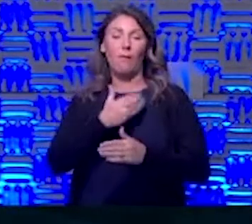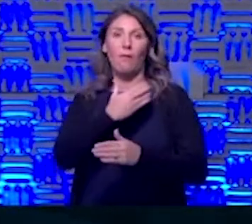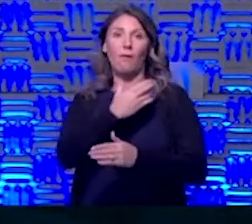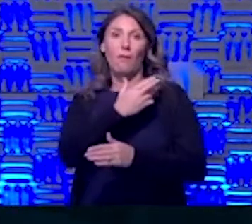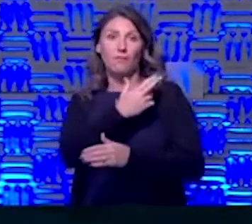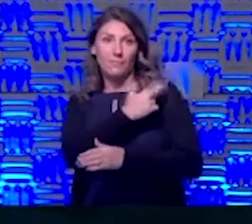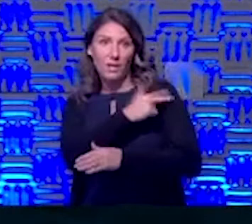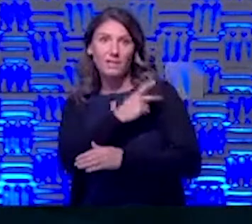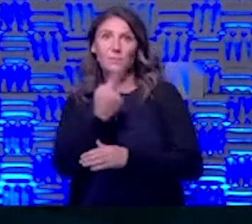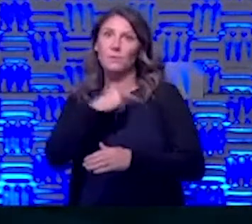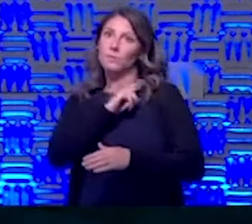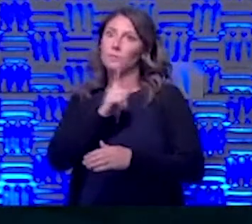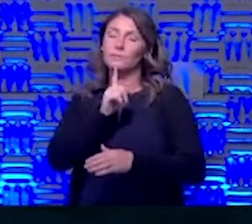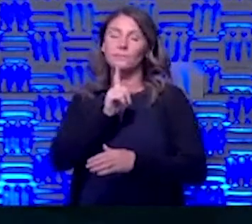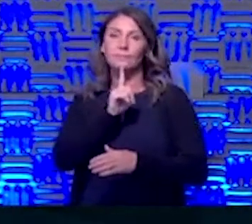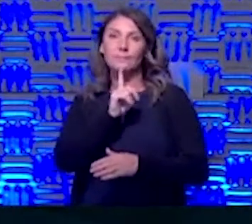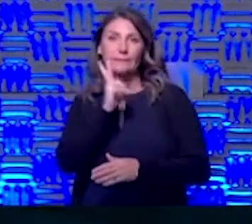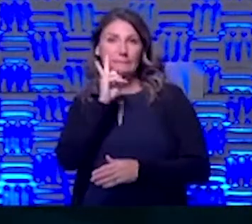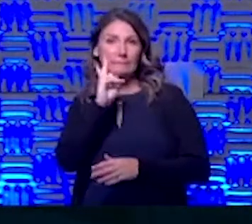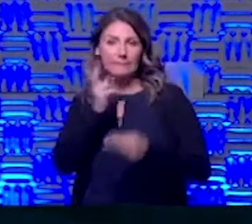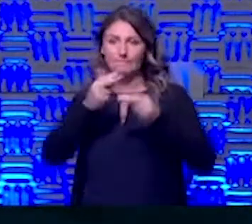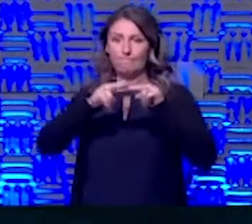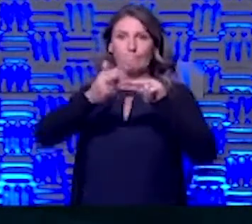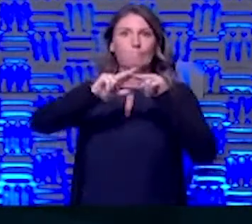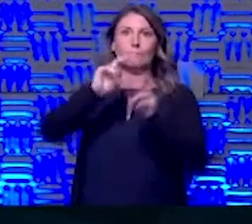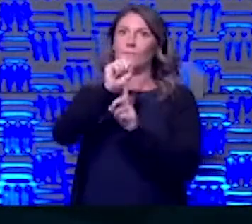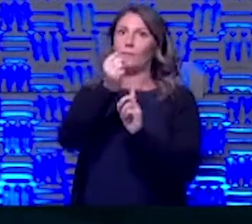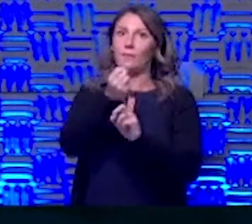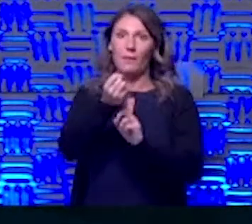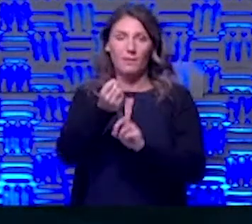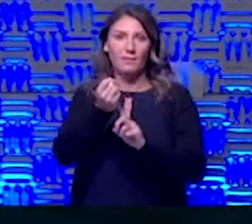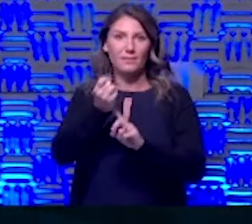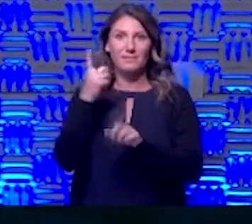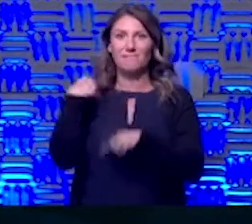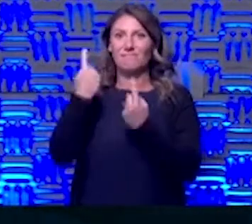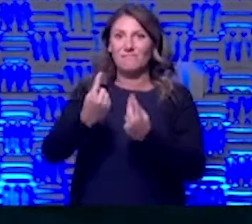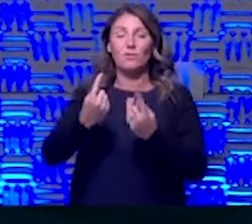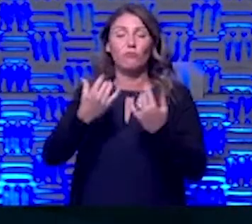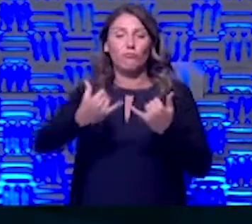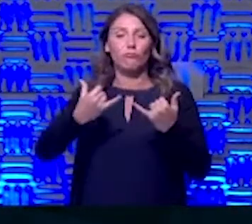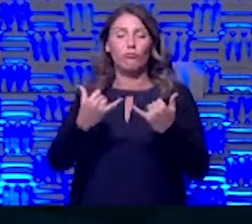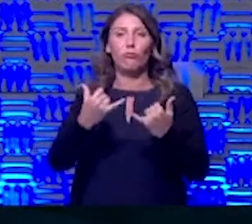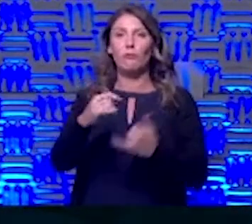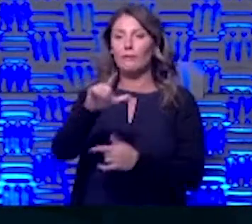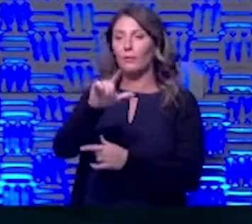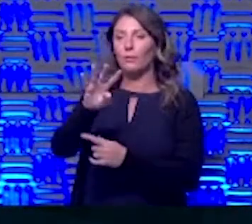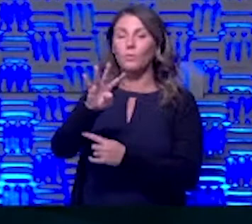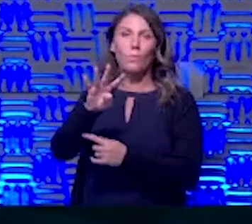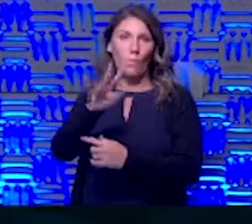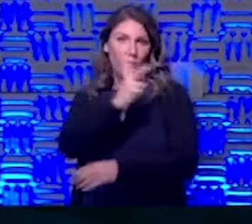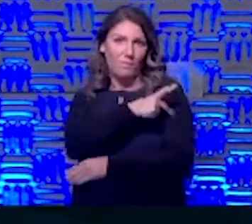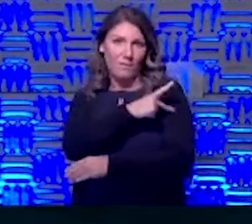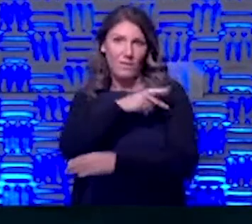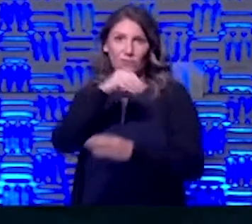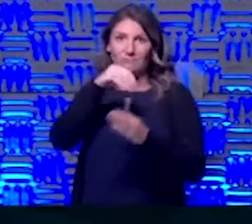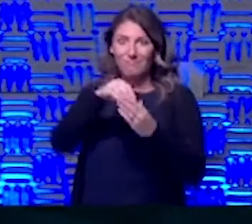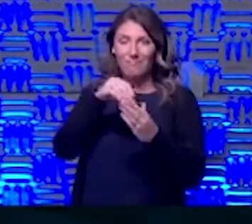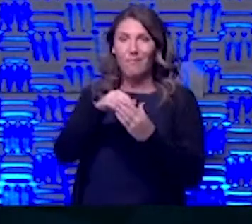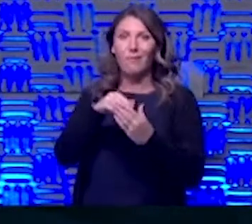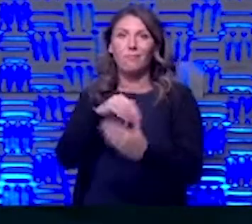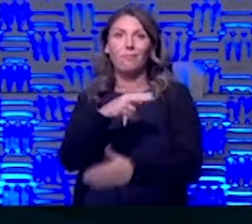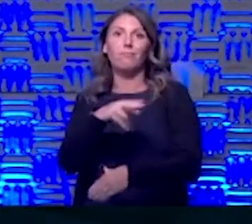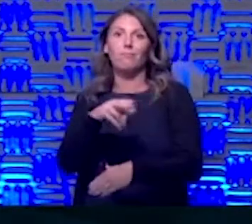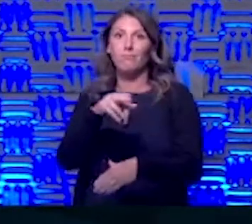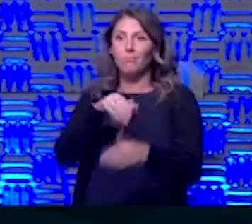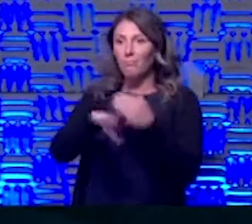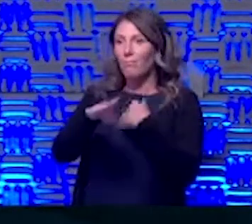significant uptick in cases since I was last on, and we currently have 24 patients in the hospital with COVID, 8 are in the ICU, and